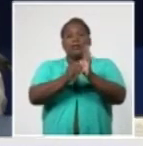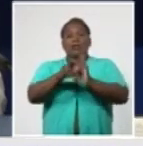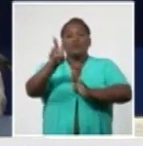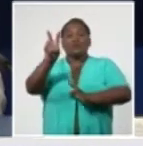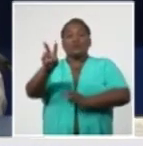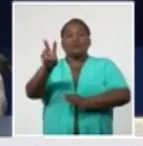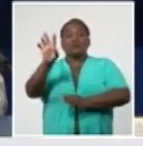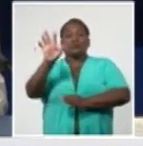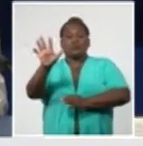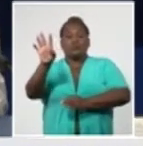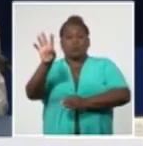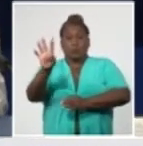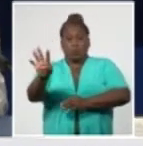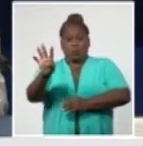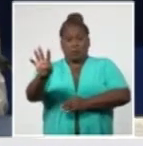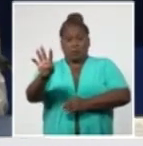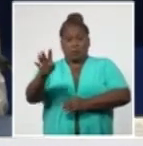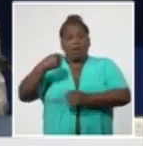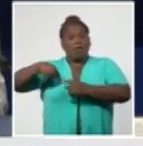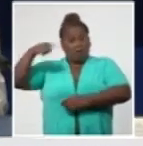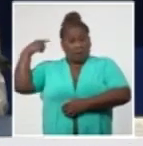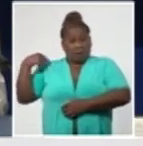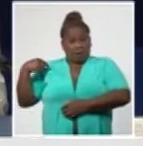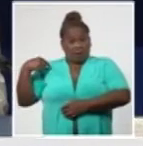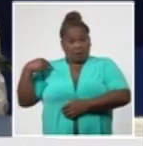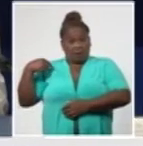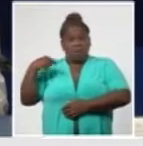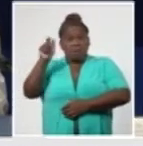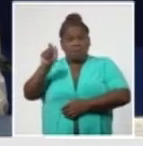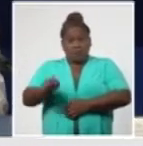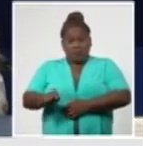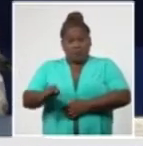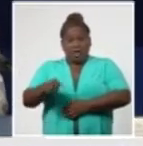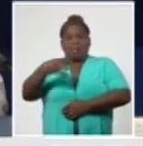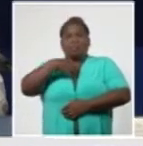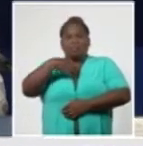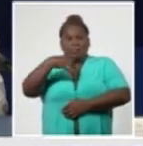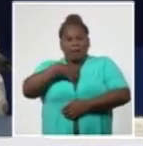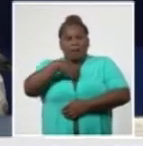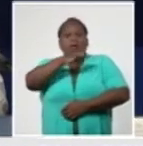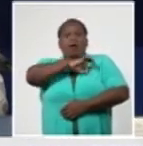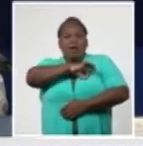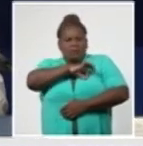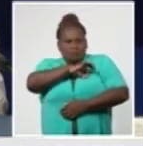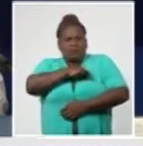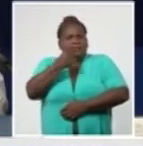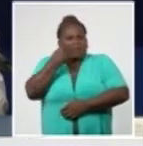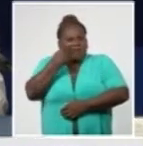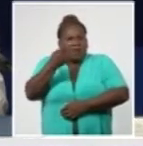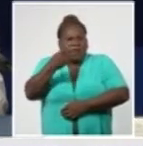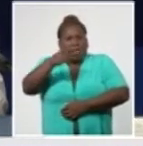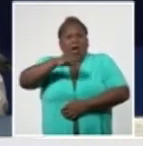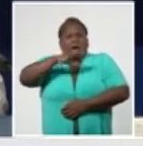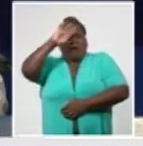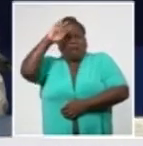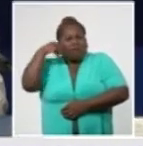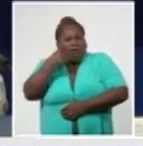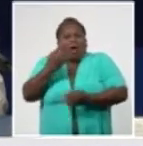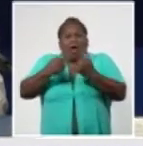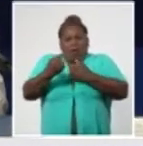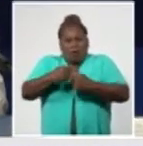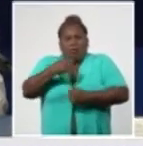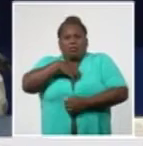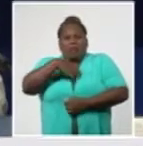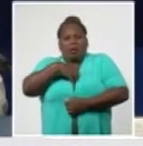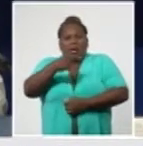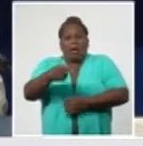1254, el caso ayer es un paciente que tenía síntomas en el momento del diagnóstico. Yesterday's case is a patient